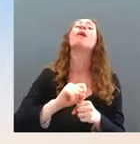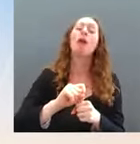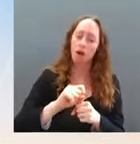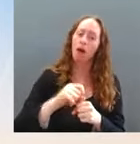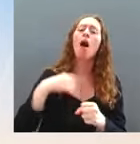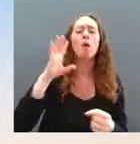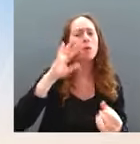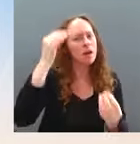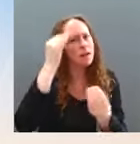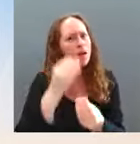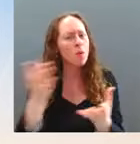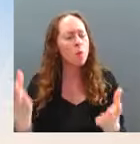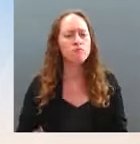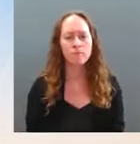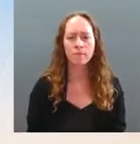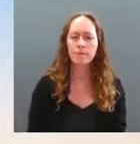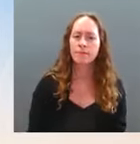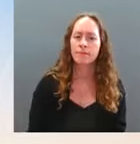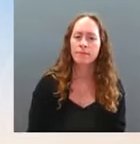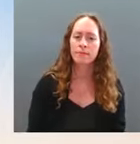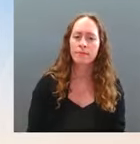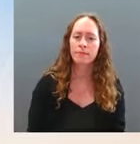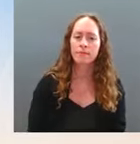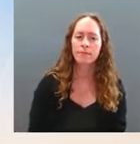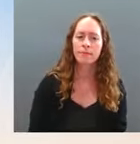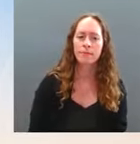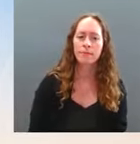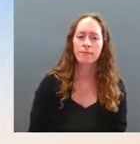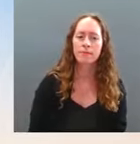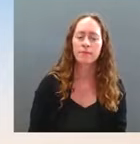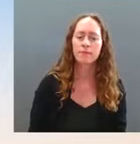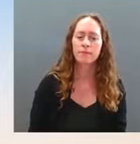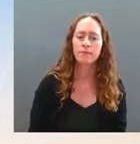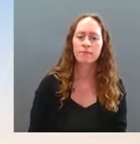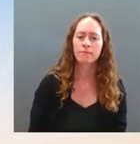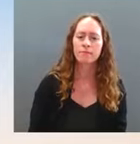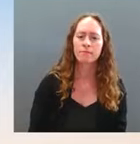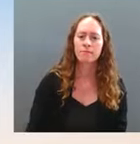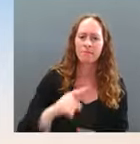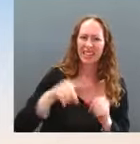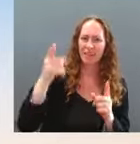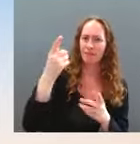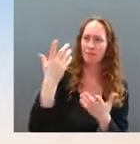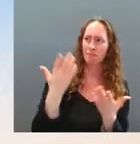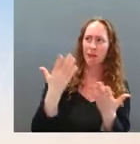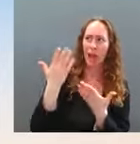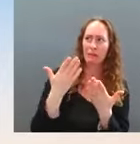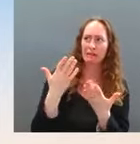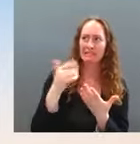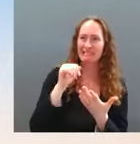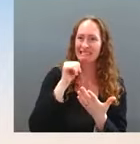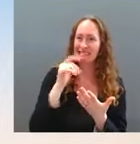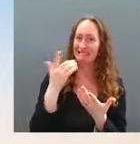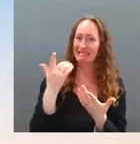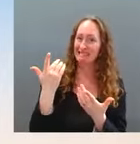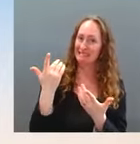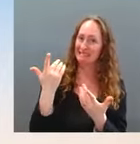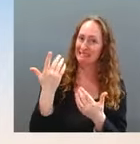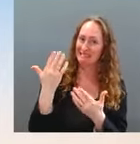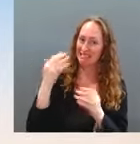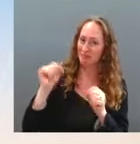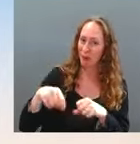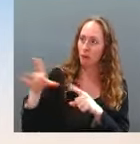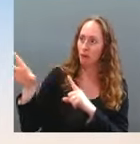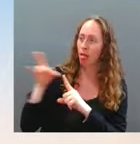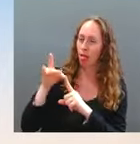COVID, right? So it could take less than that. Obviously, he was around Nancy Pelosi and many others. Are you doing anything differently? Is there anything being done differently given that